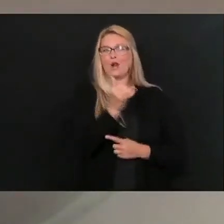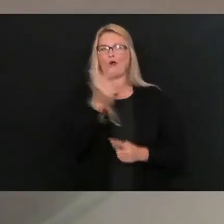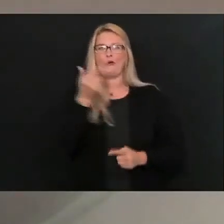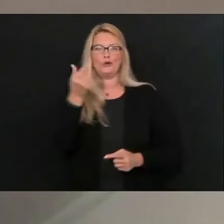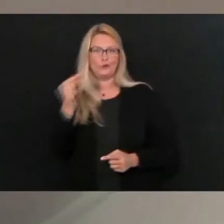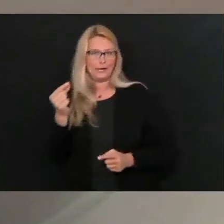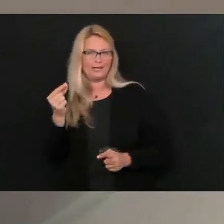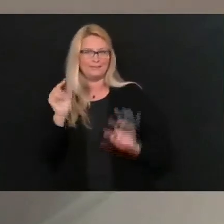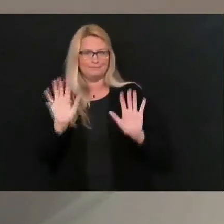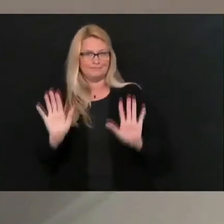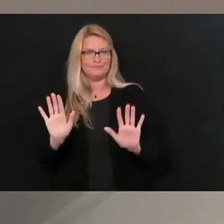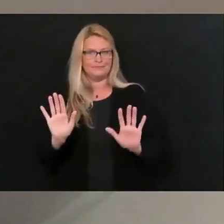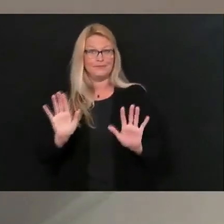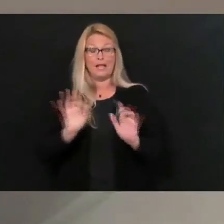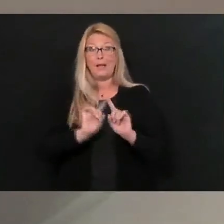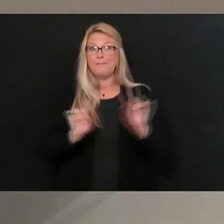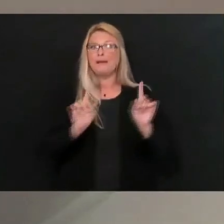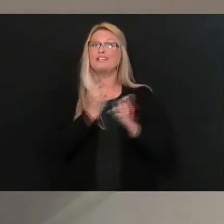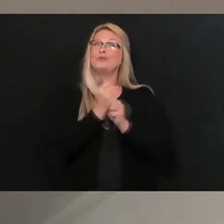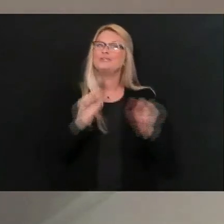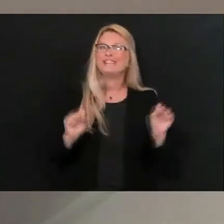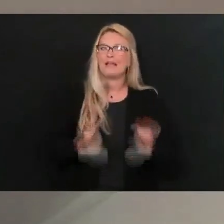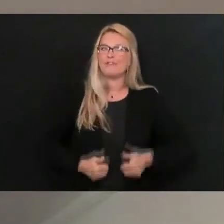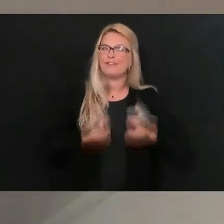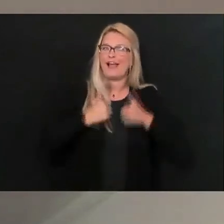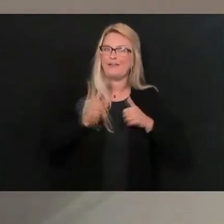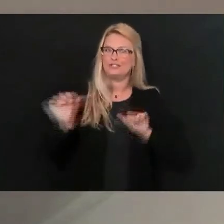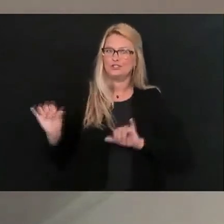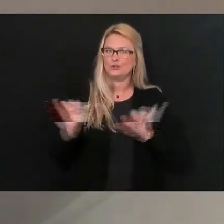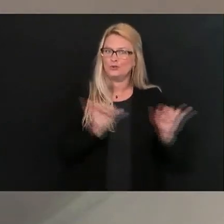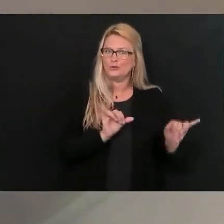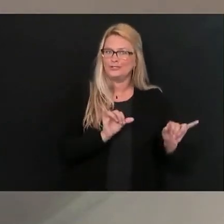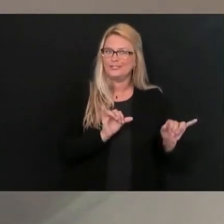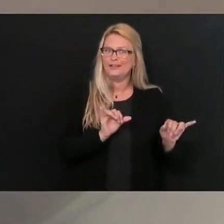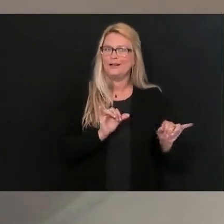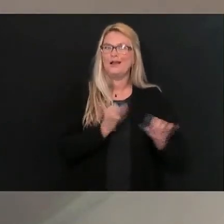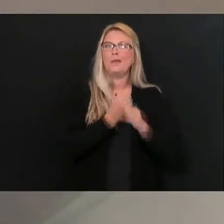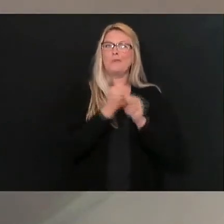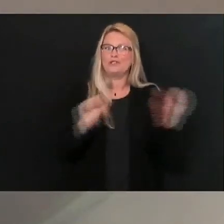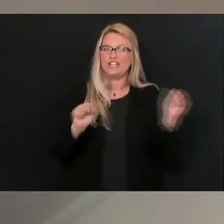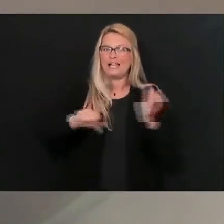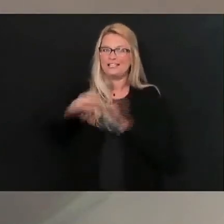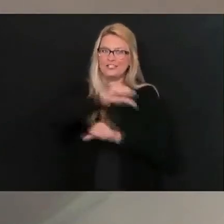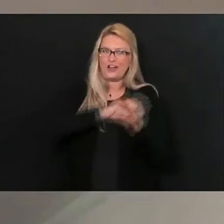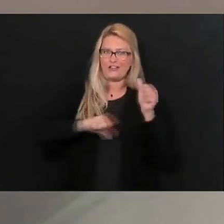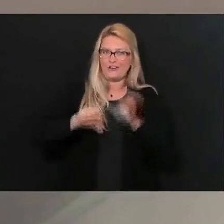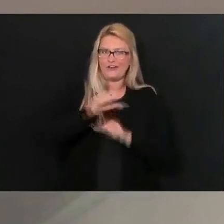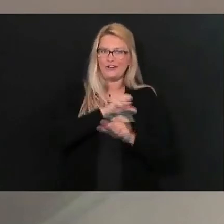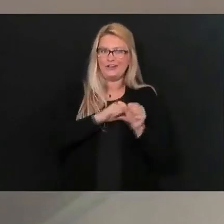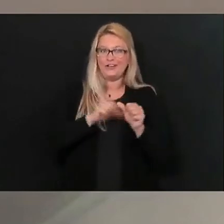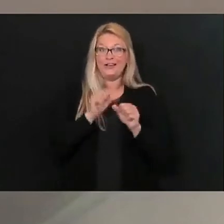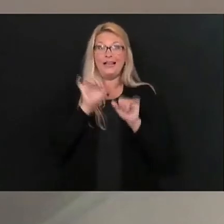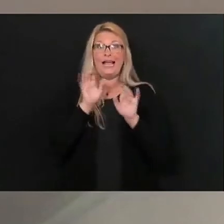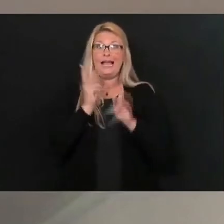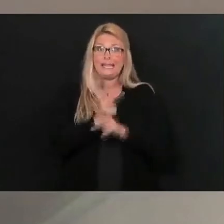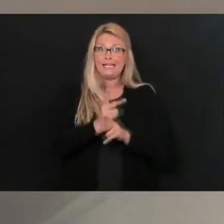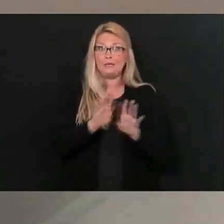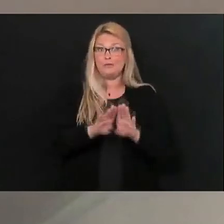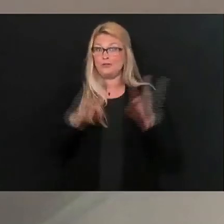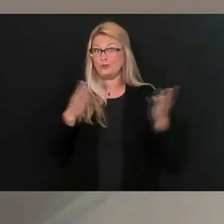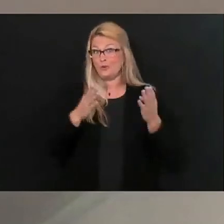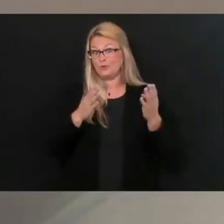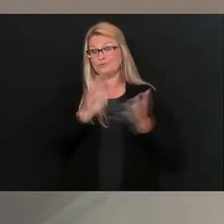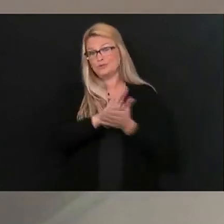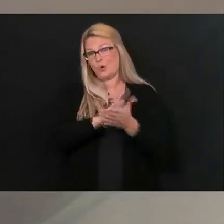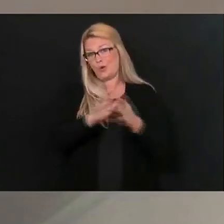but also that's the way we save lives and we protect each other and sustainably keep our schools open and do the things that we are